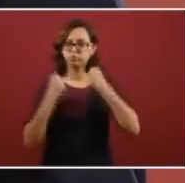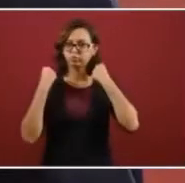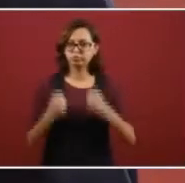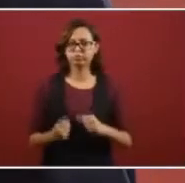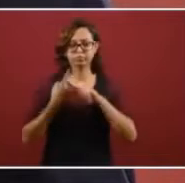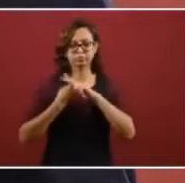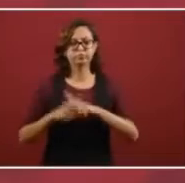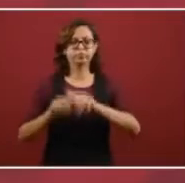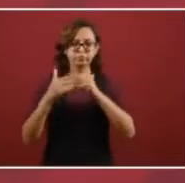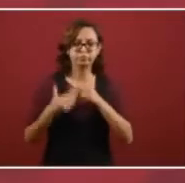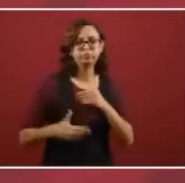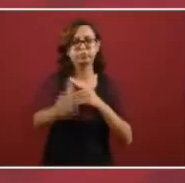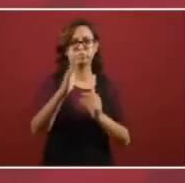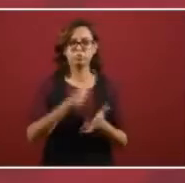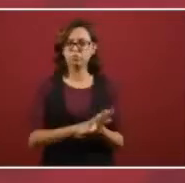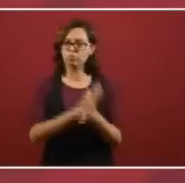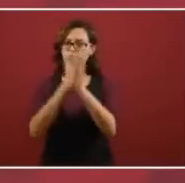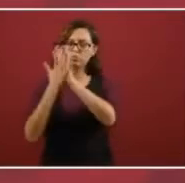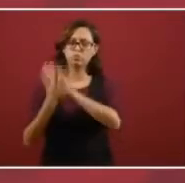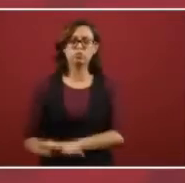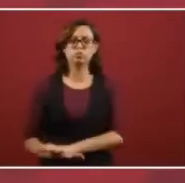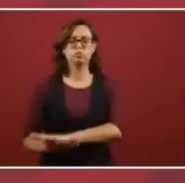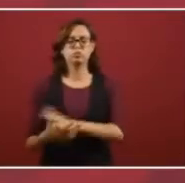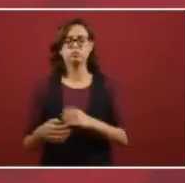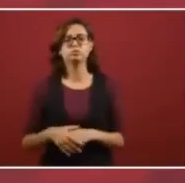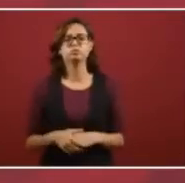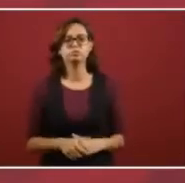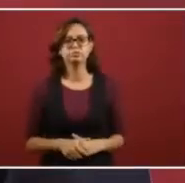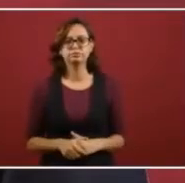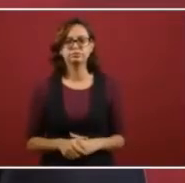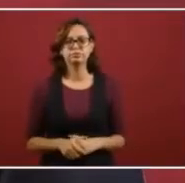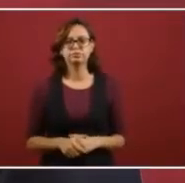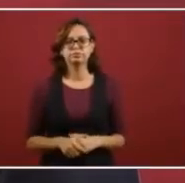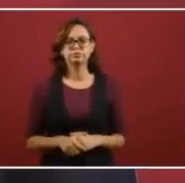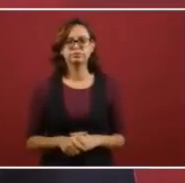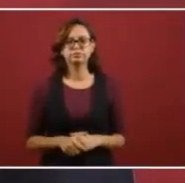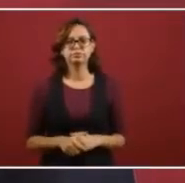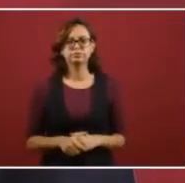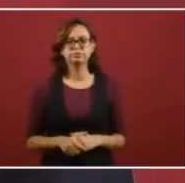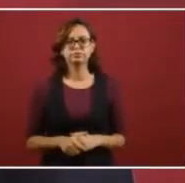that the bases have been set for the transformation.